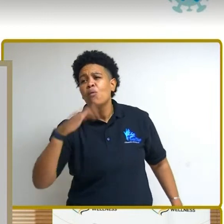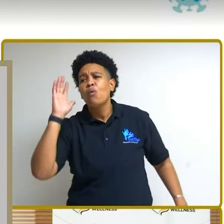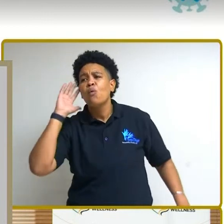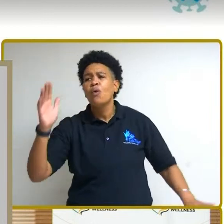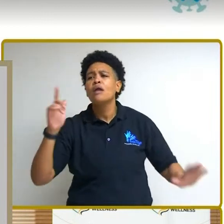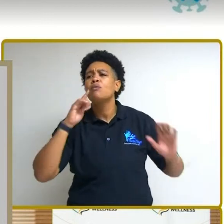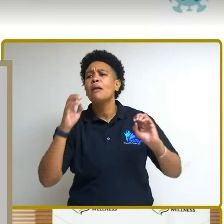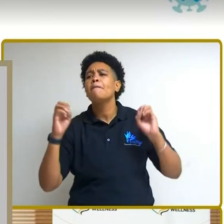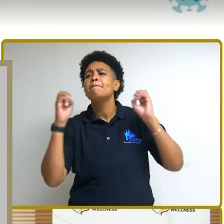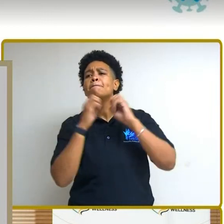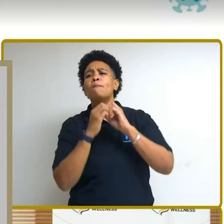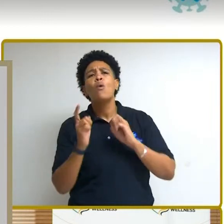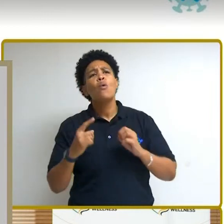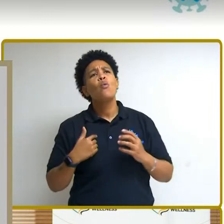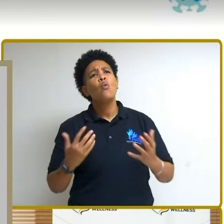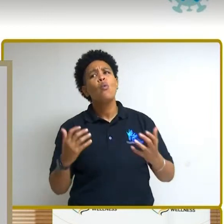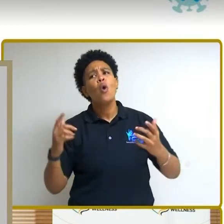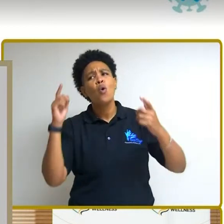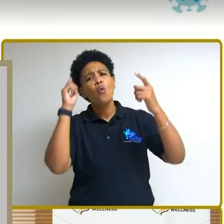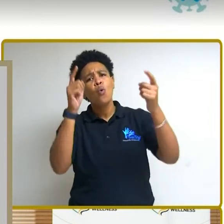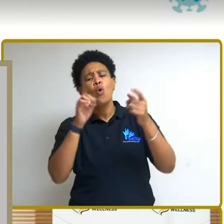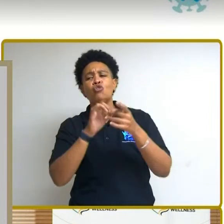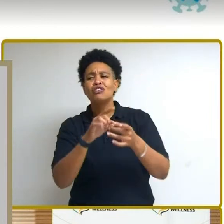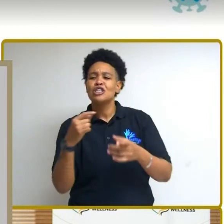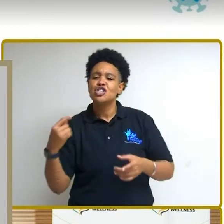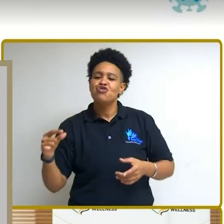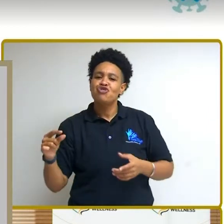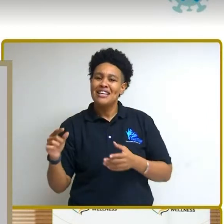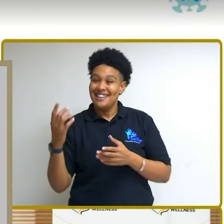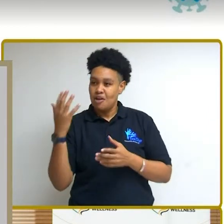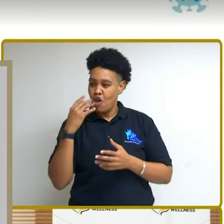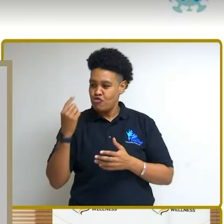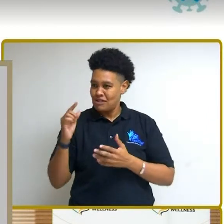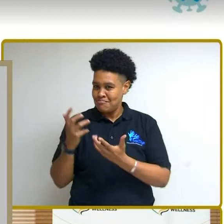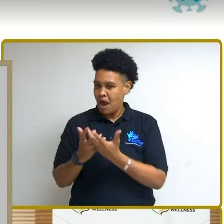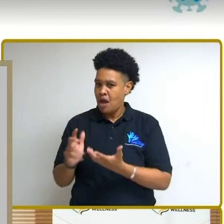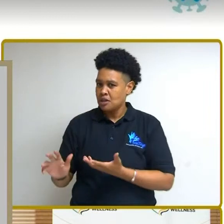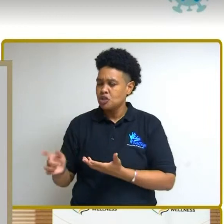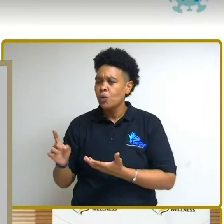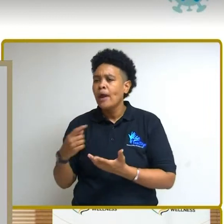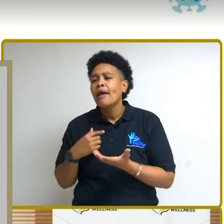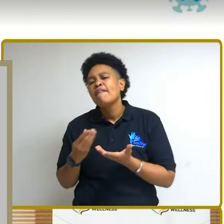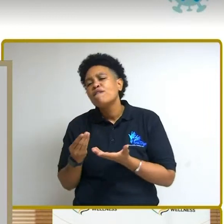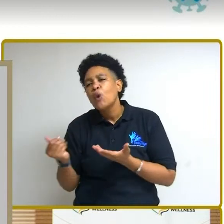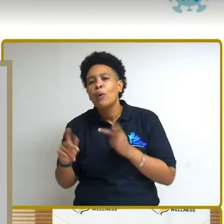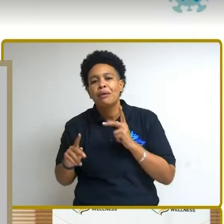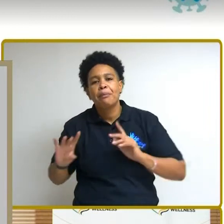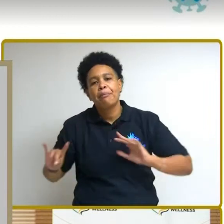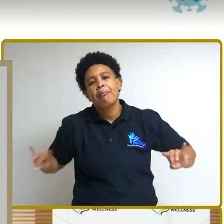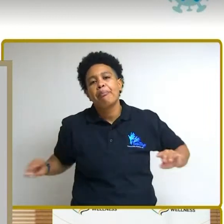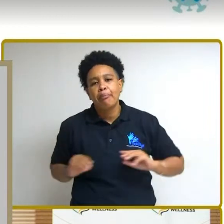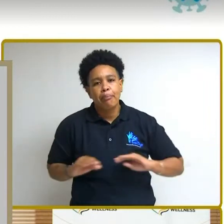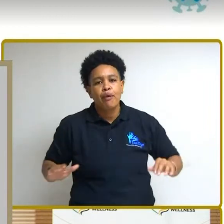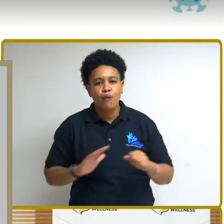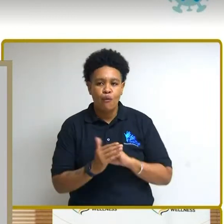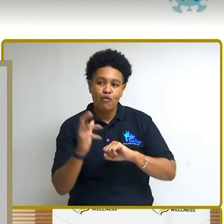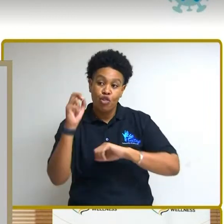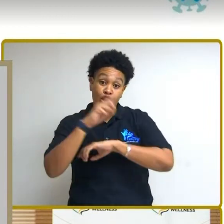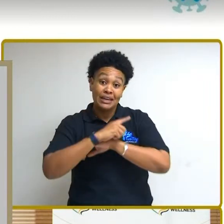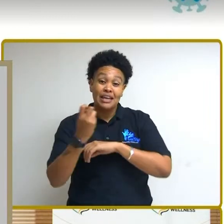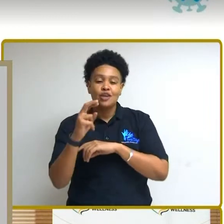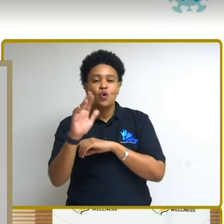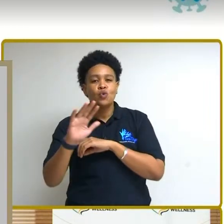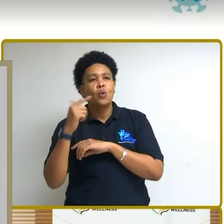be more where we want to be in the green zone here, where we, in another 30 days or so, we'd be expecting our